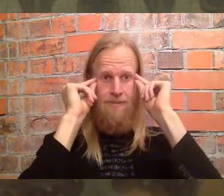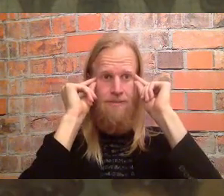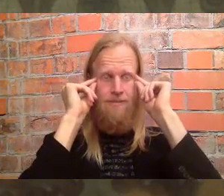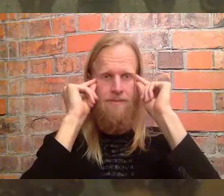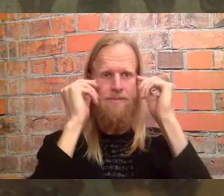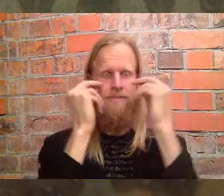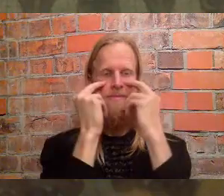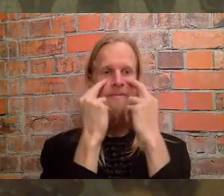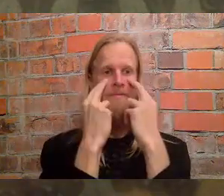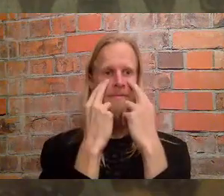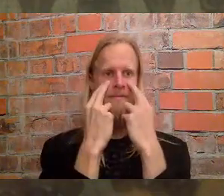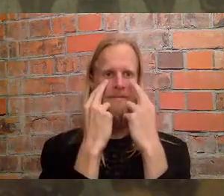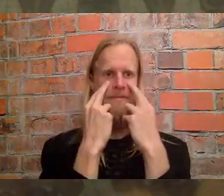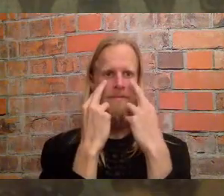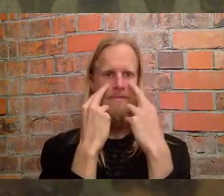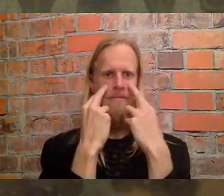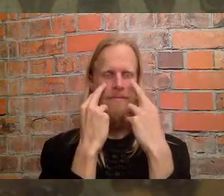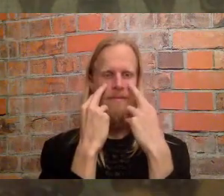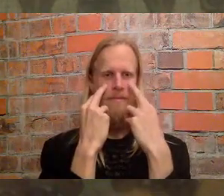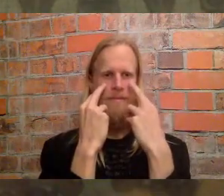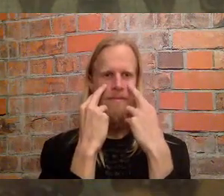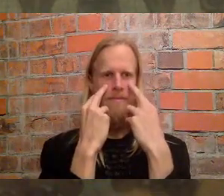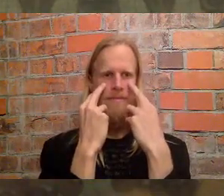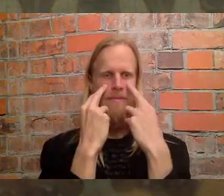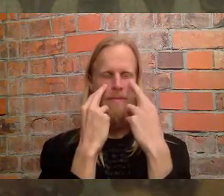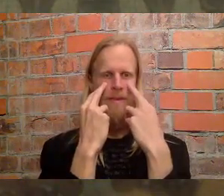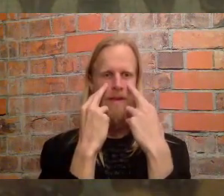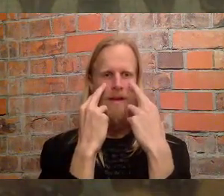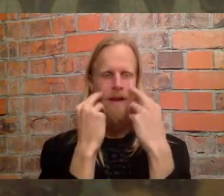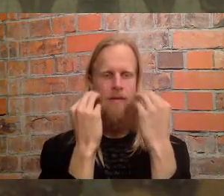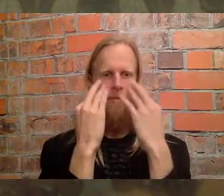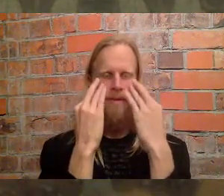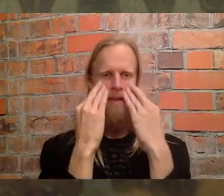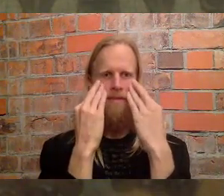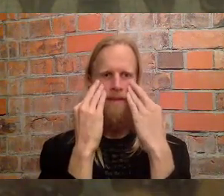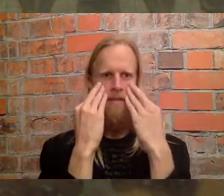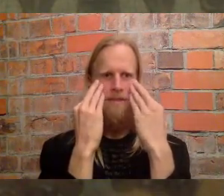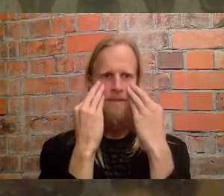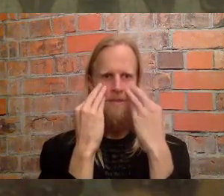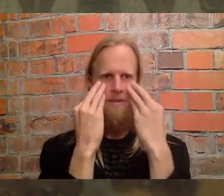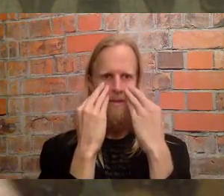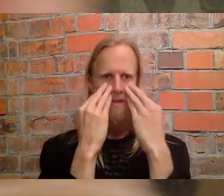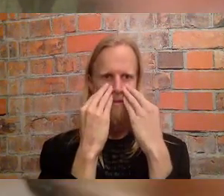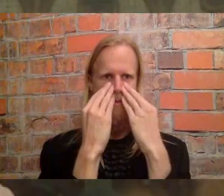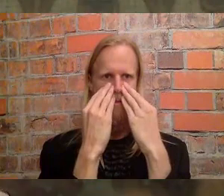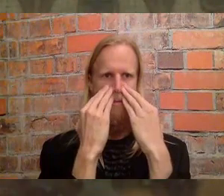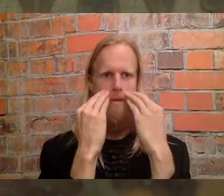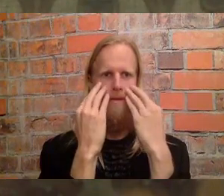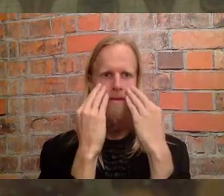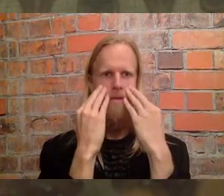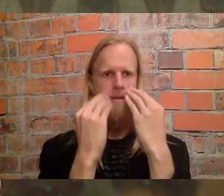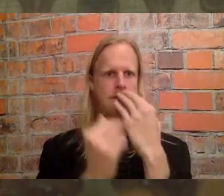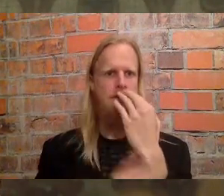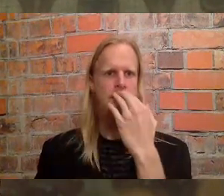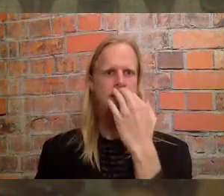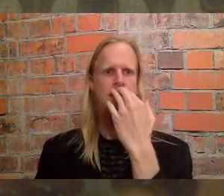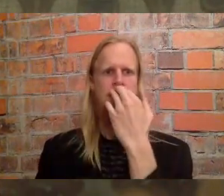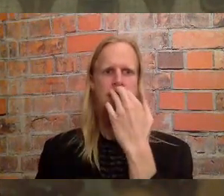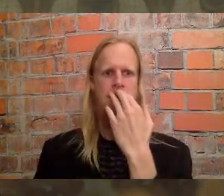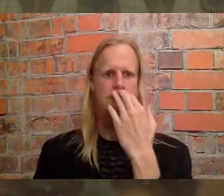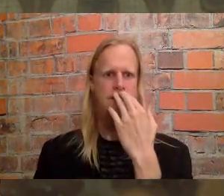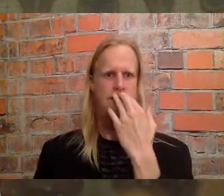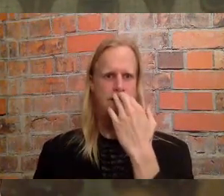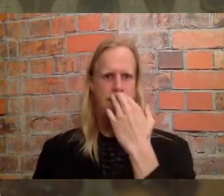Tapping the cheeks. I'm open to loving and accepting myself. Tapping under the nose. Even